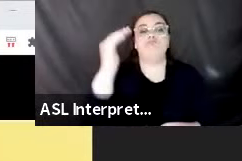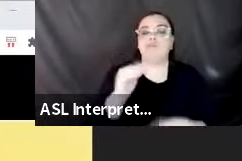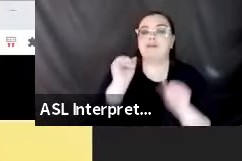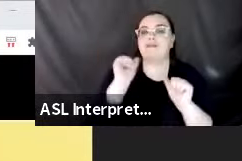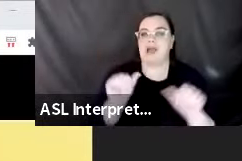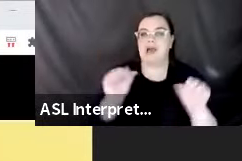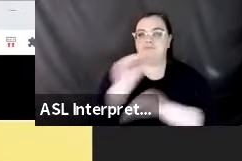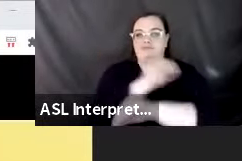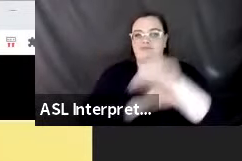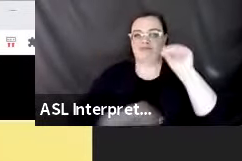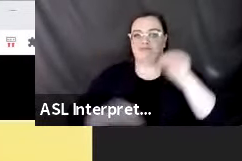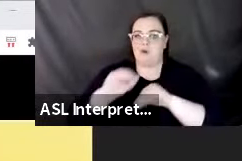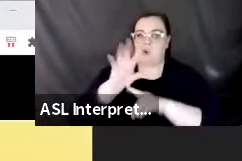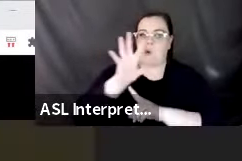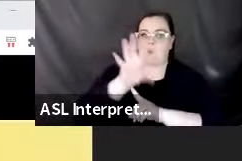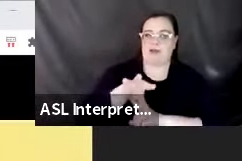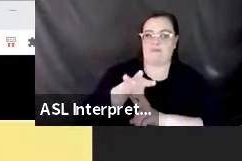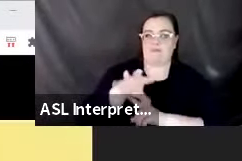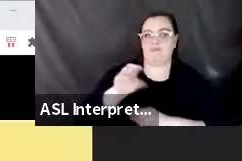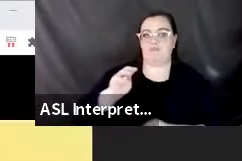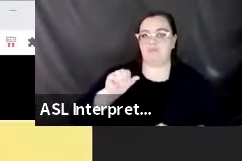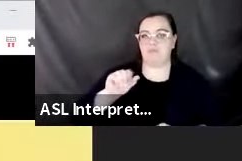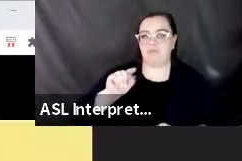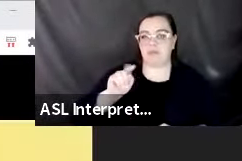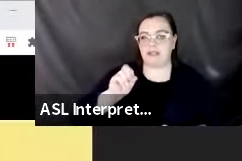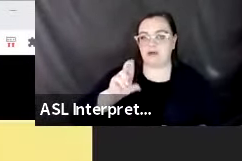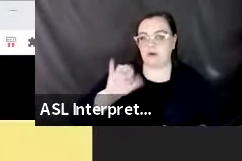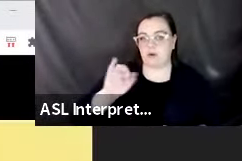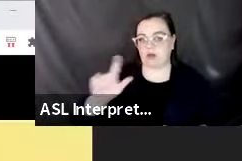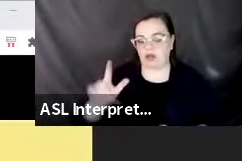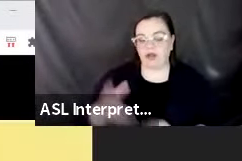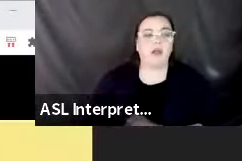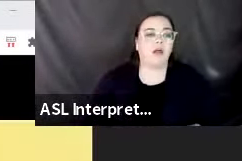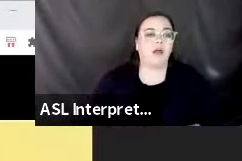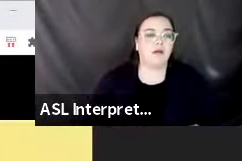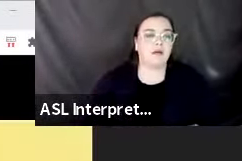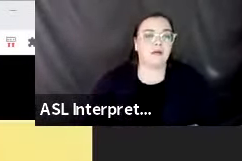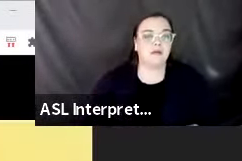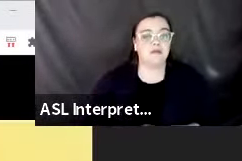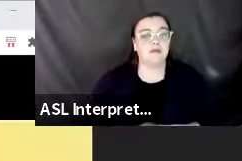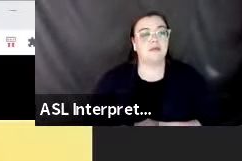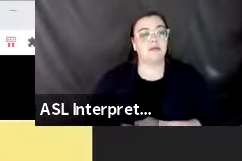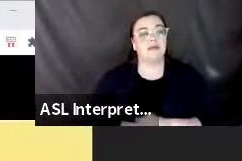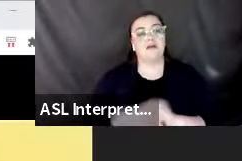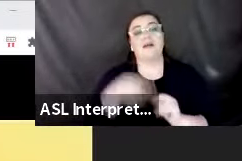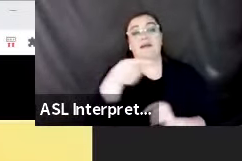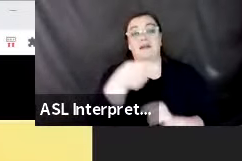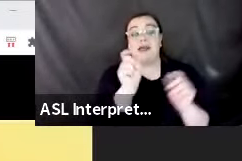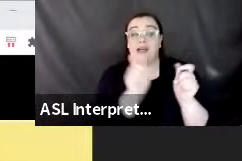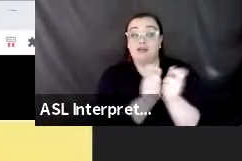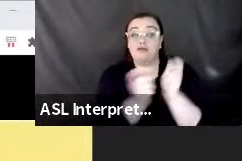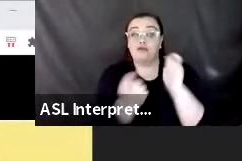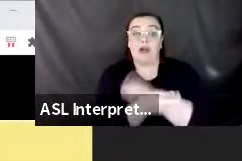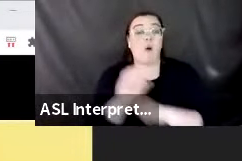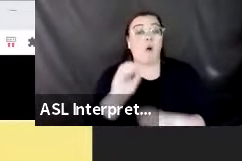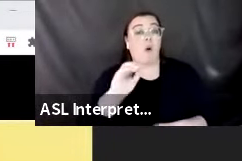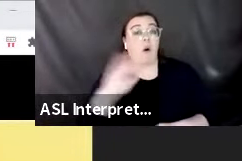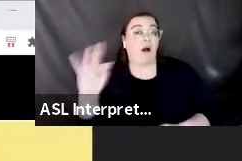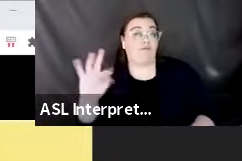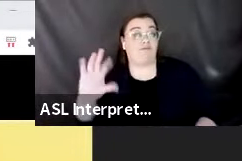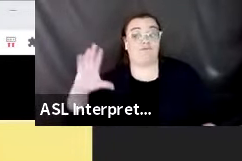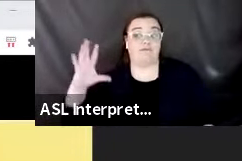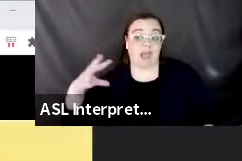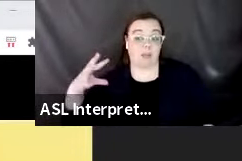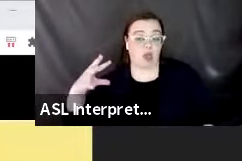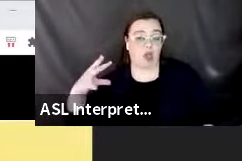material, they're allowed to do that under the permitted edits. Additionally, they can change the off-camera message and run them both. They